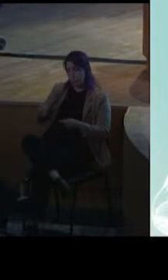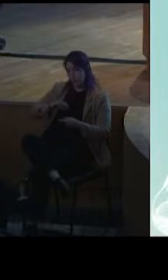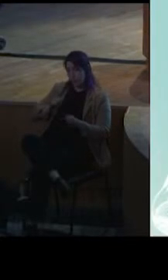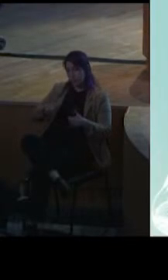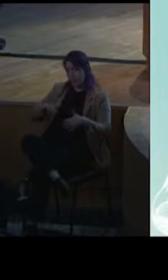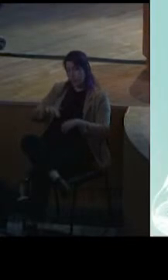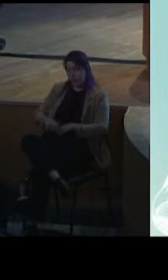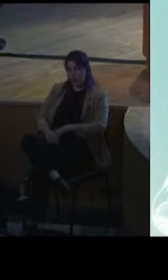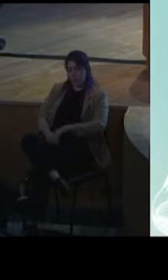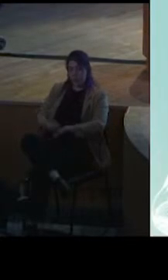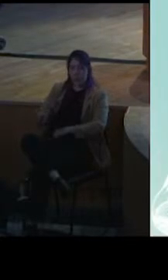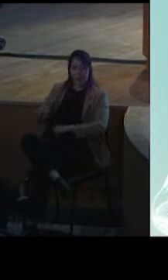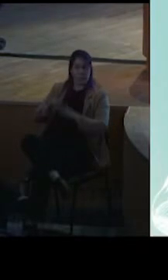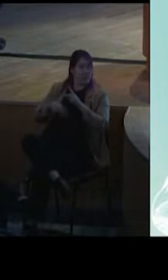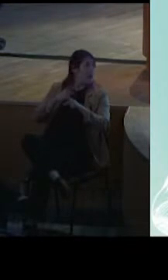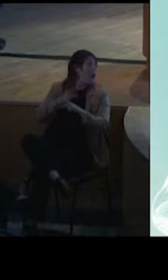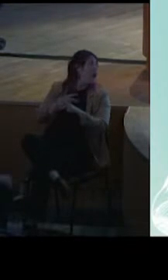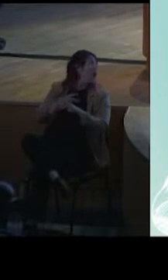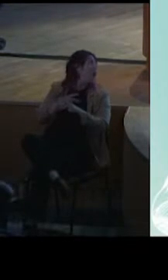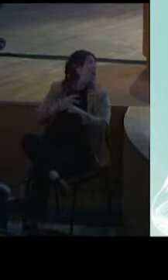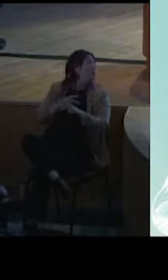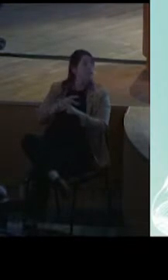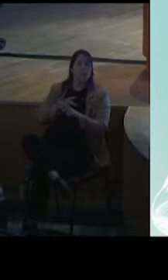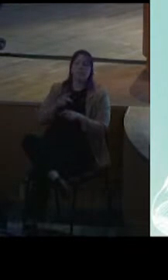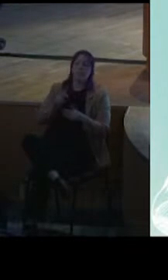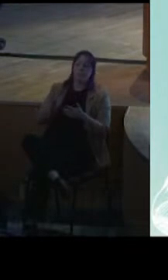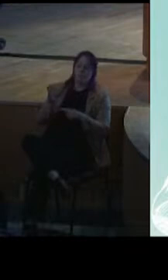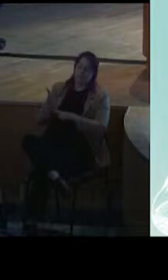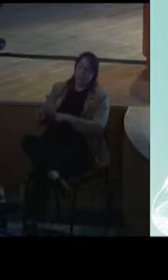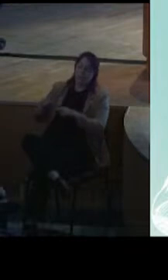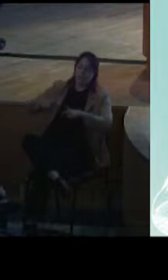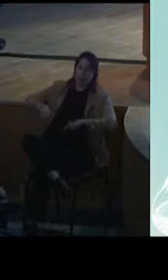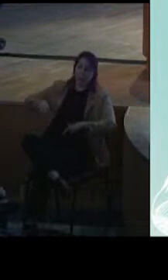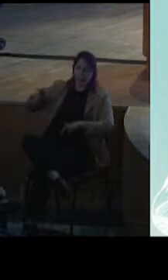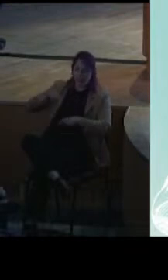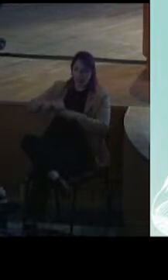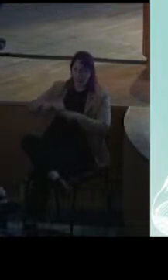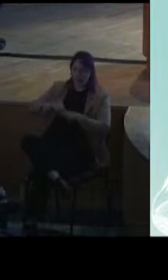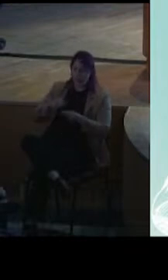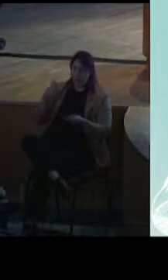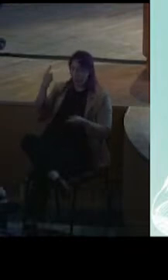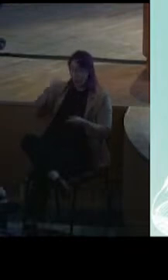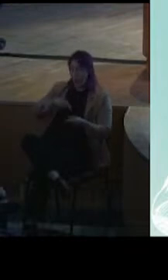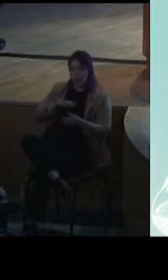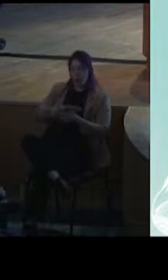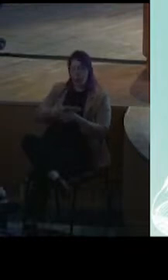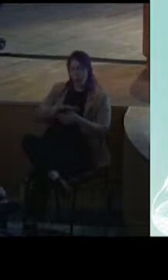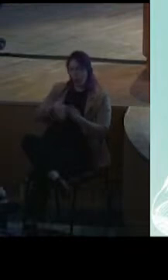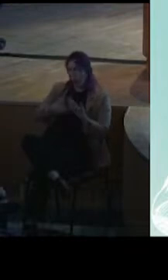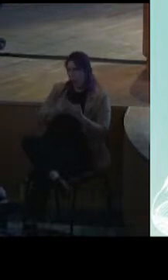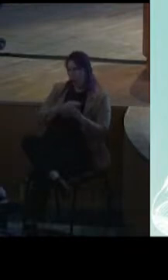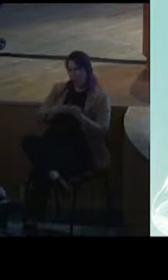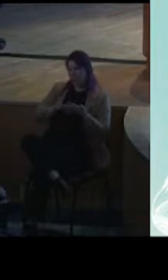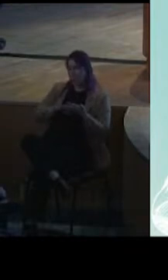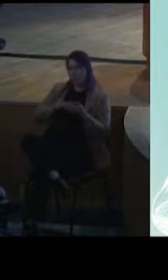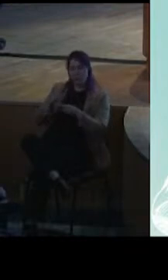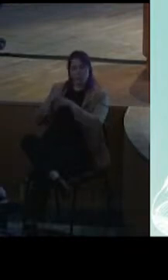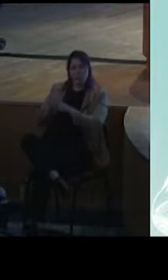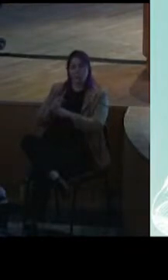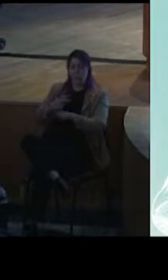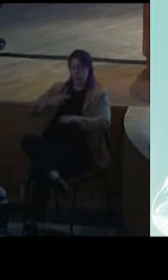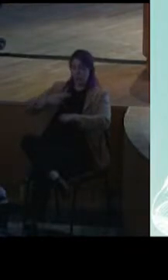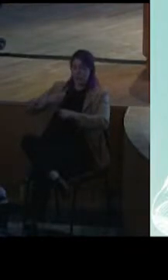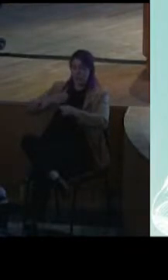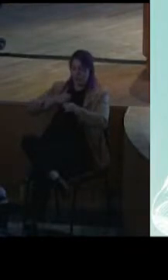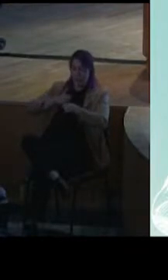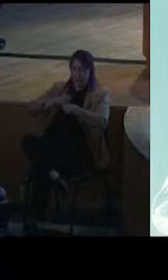So there are six types of lokoia, or fish ponds, that you can find in Hawaii. They're all traditional and have been created